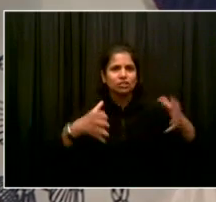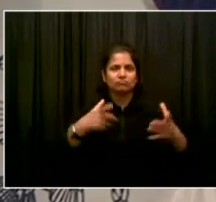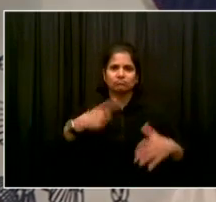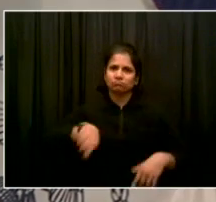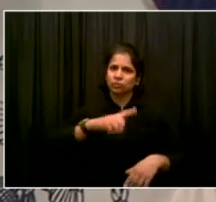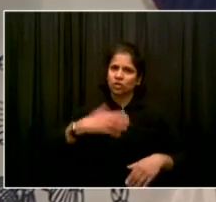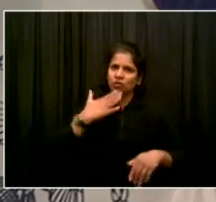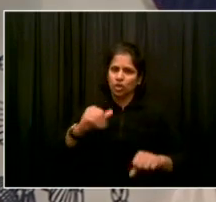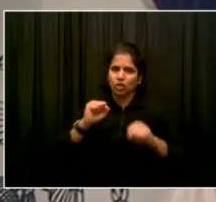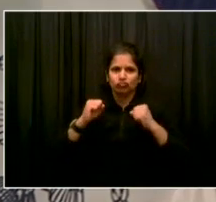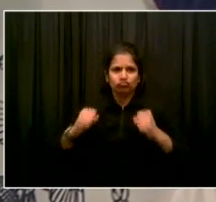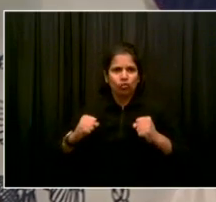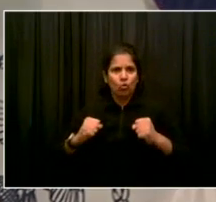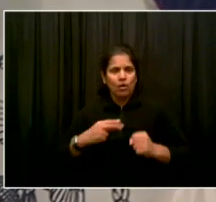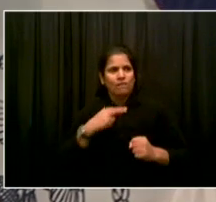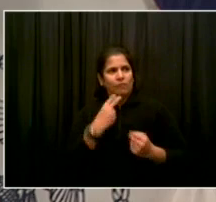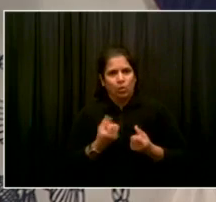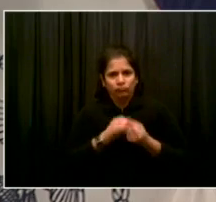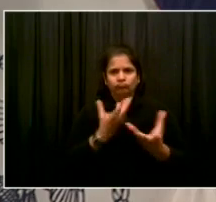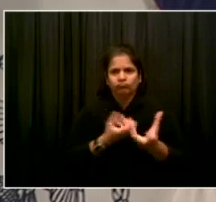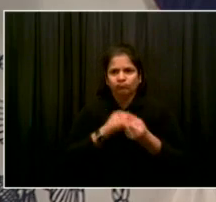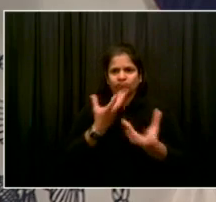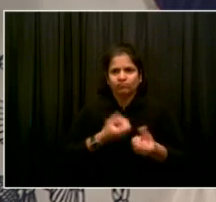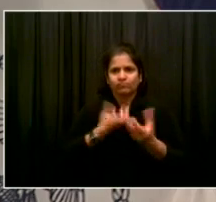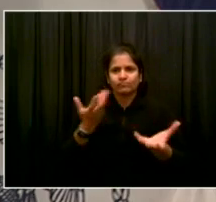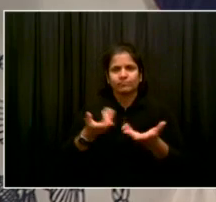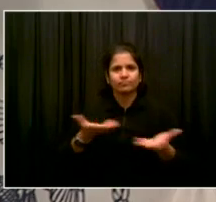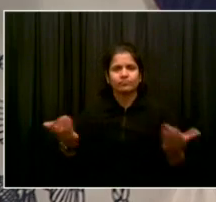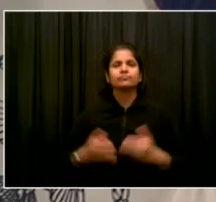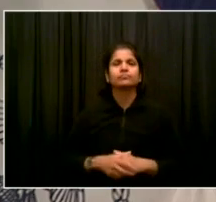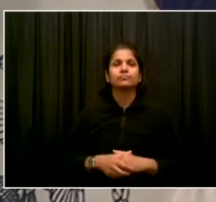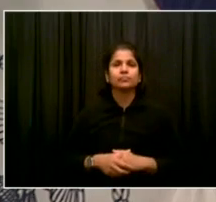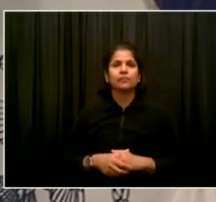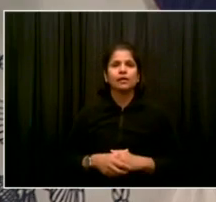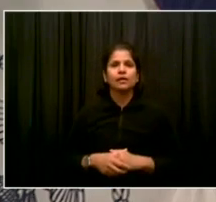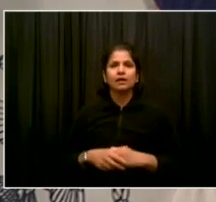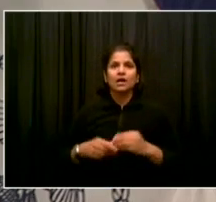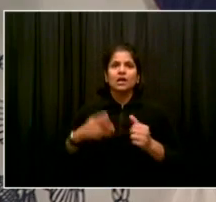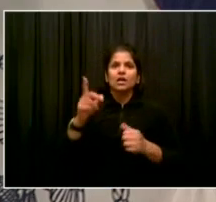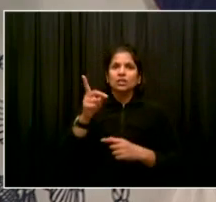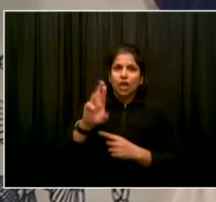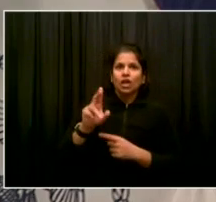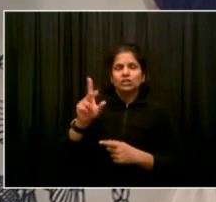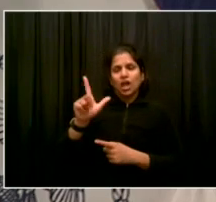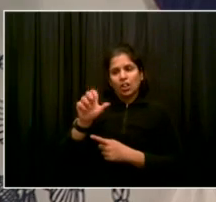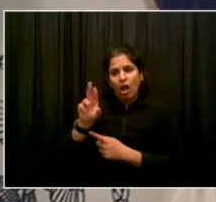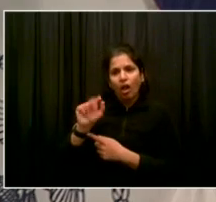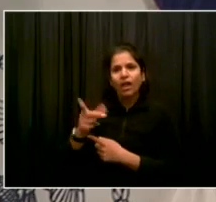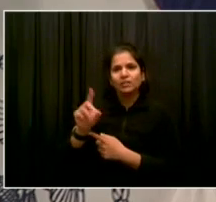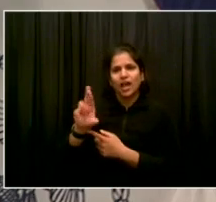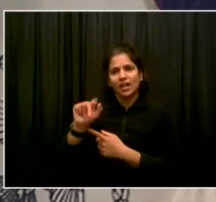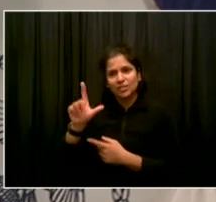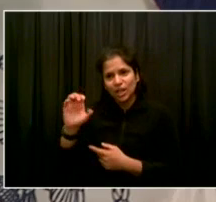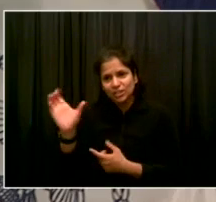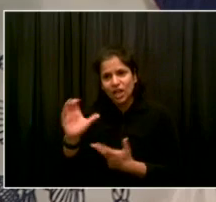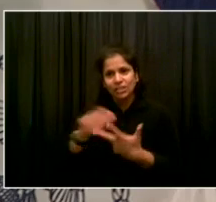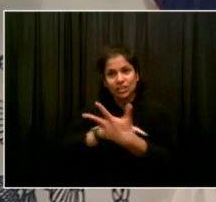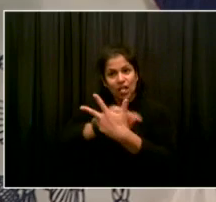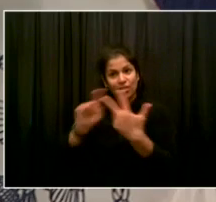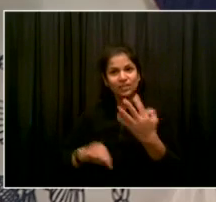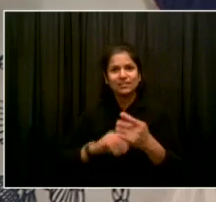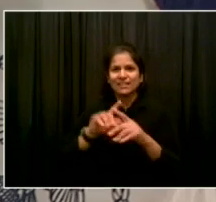of you, Dr. Katz, Dr. Chotsky, Dr. Long, and all your colleagues who have helped people through.